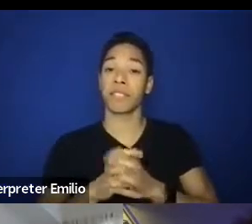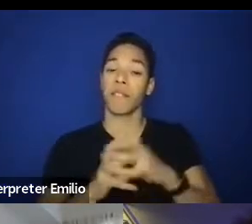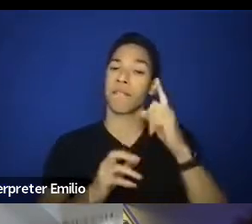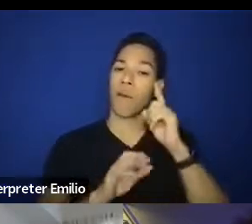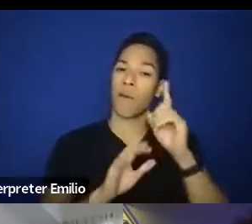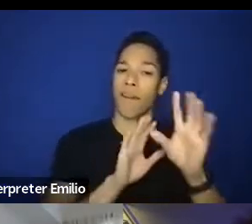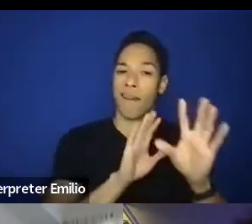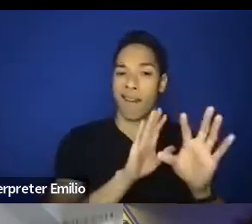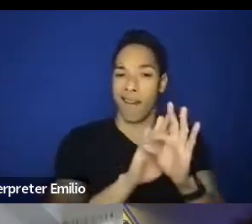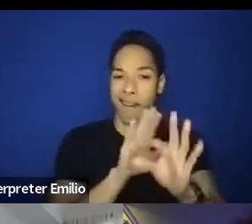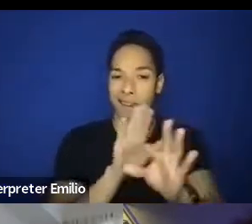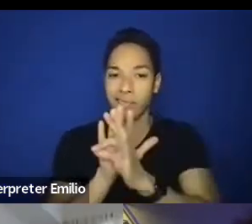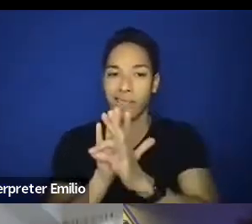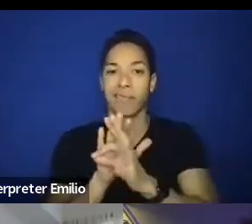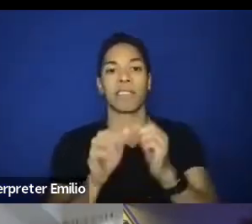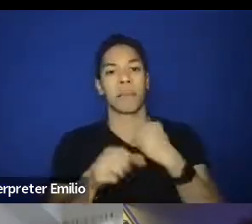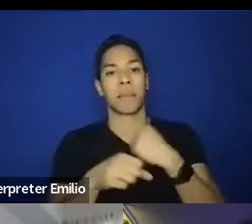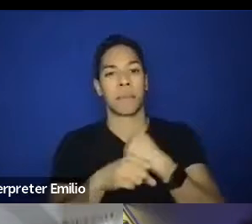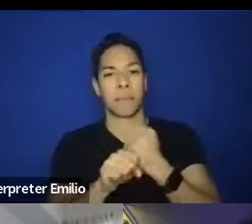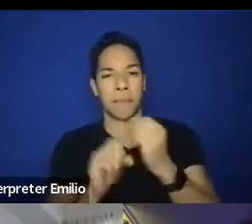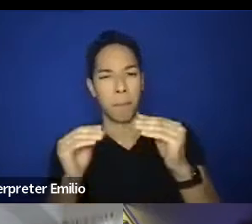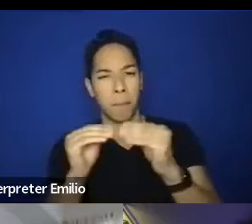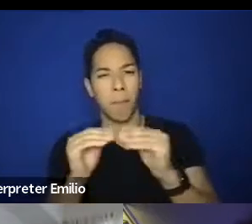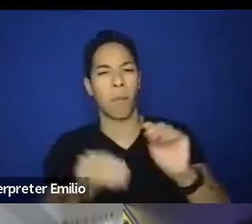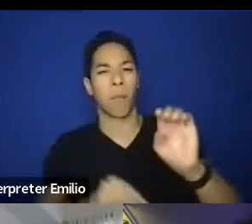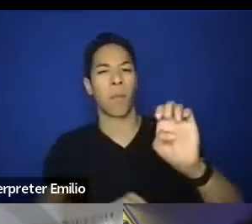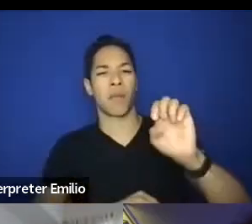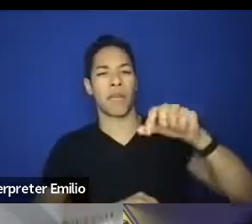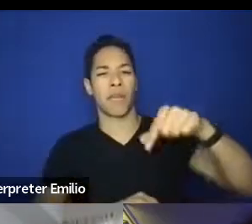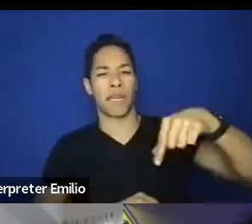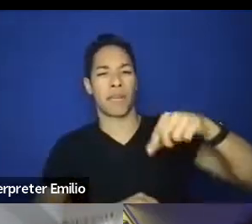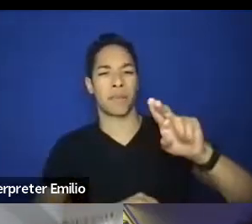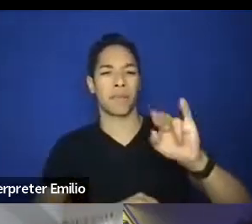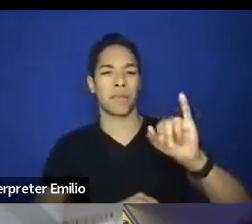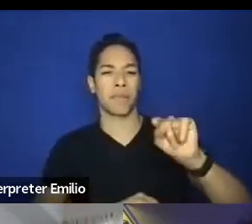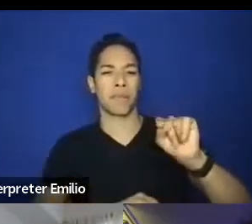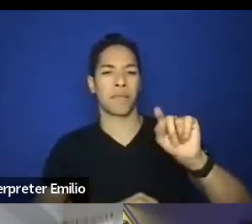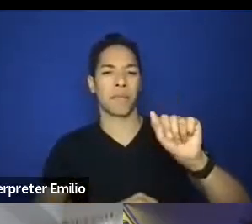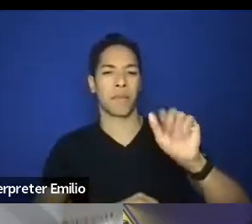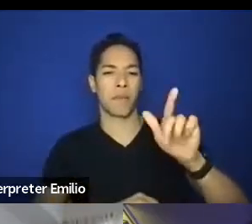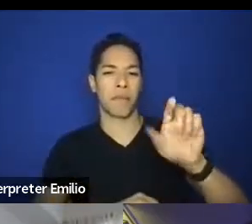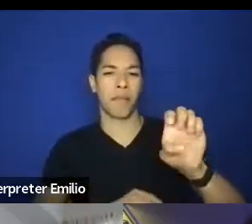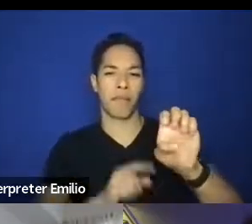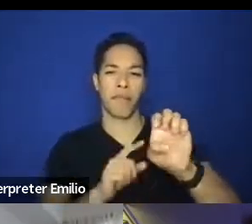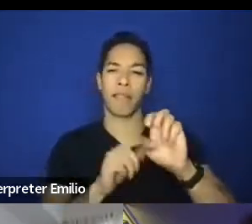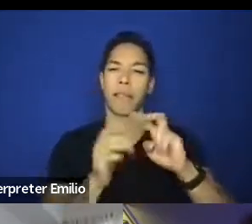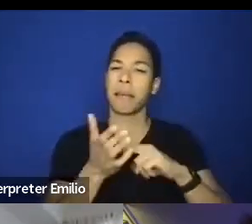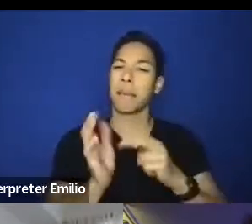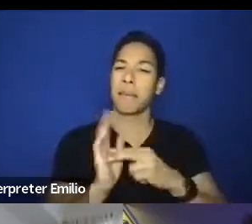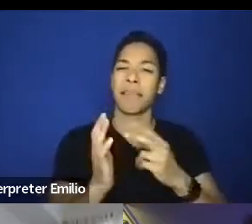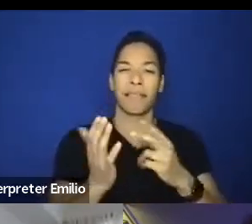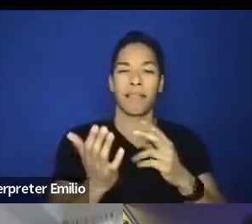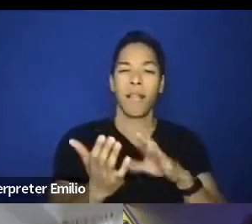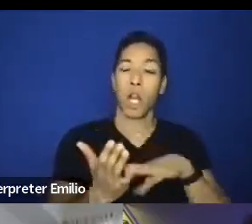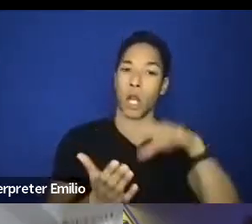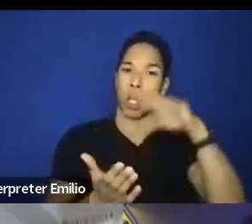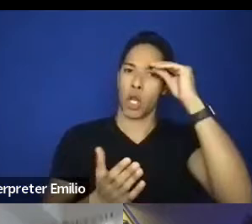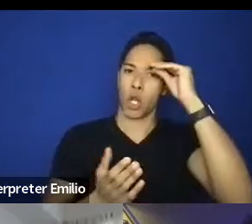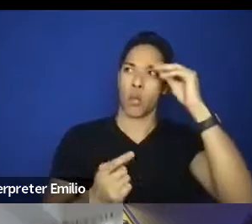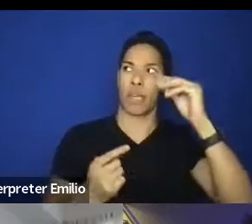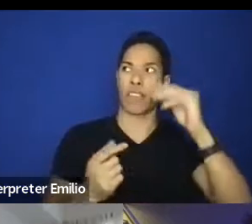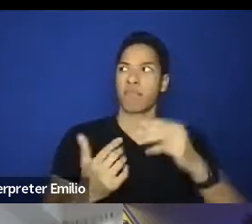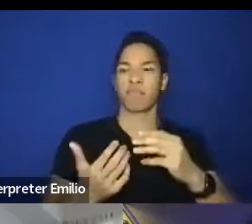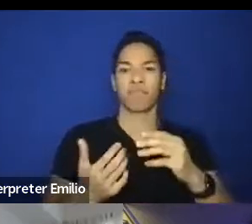casting and making it equitable, and it's learning how to speak up and